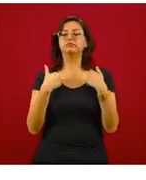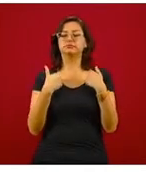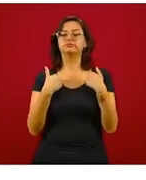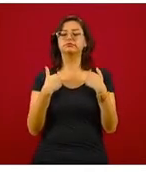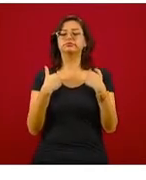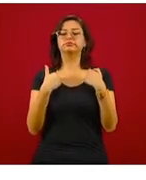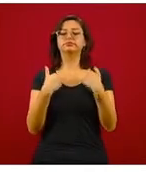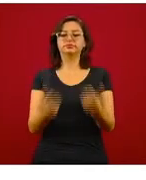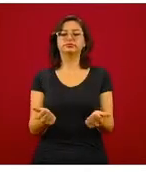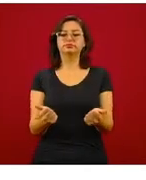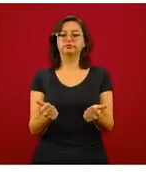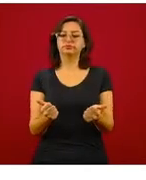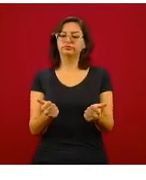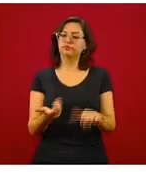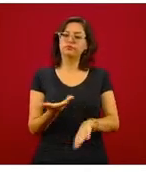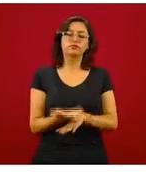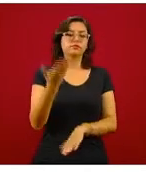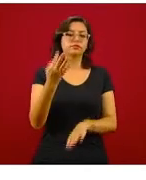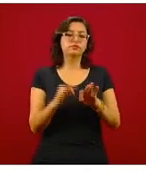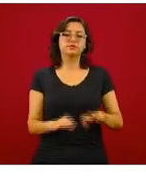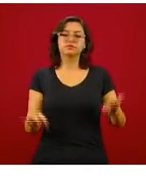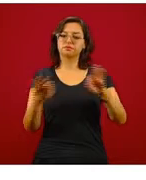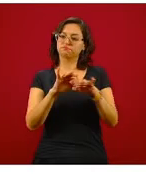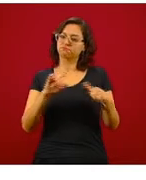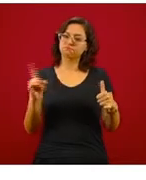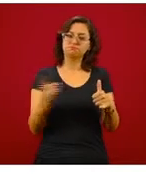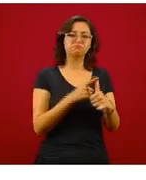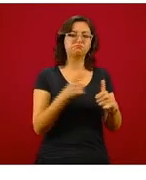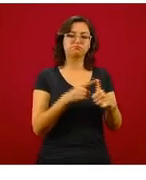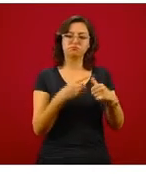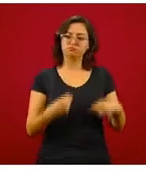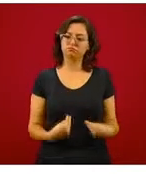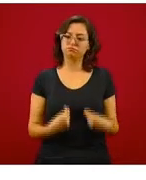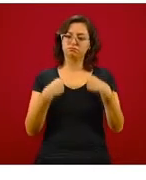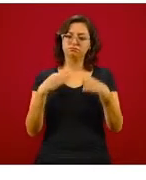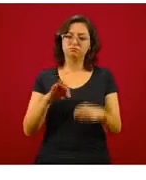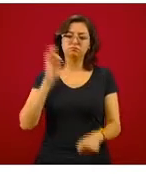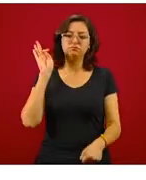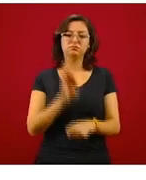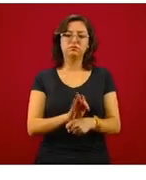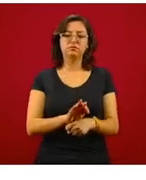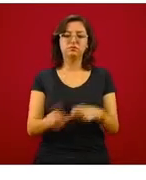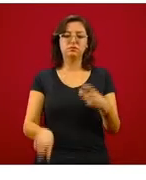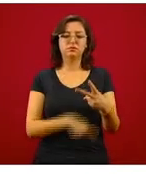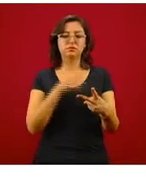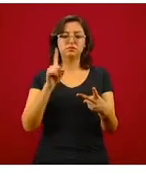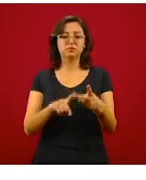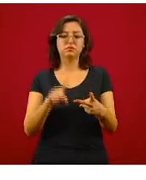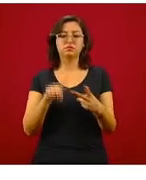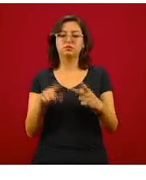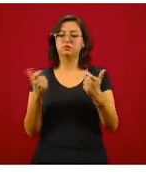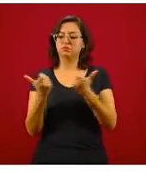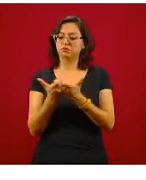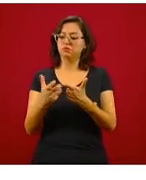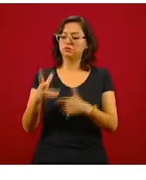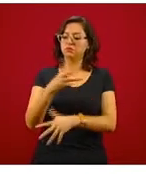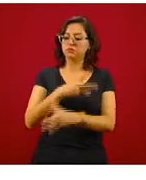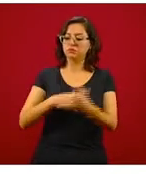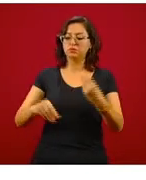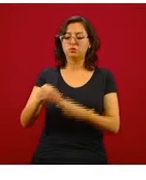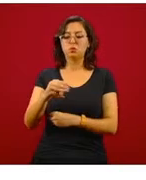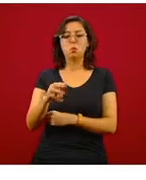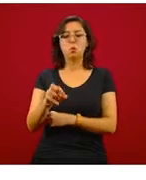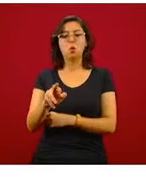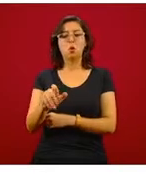All of us are aware that this is very, very important. The second thing is